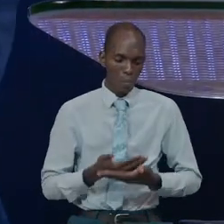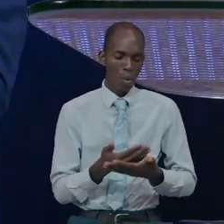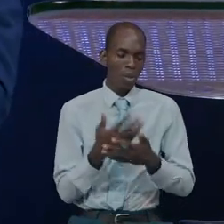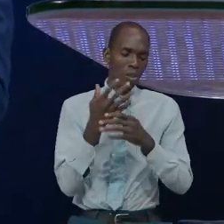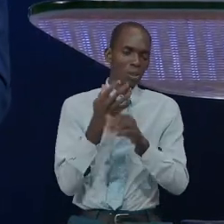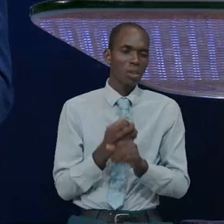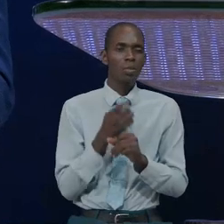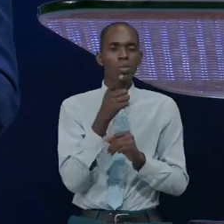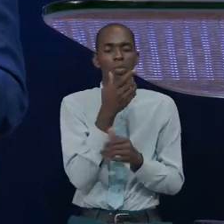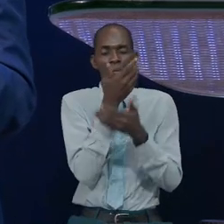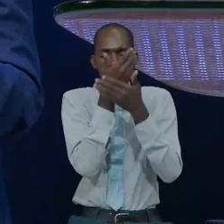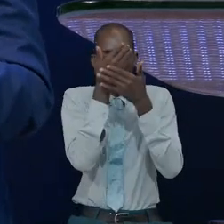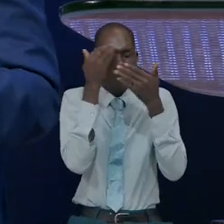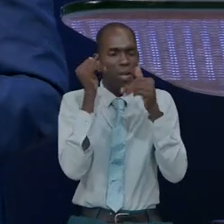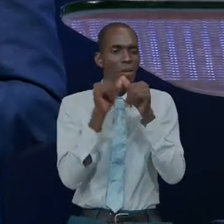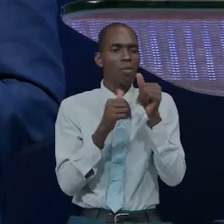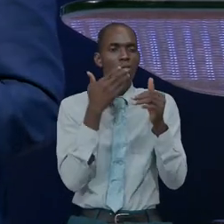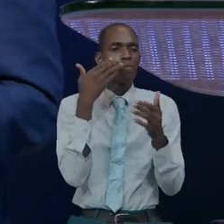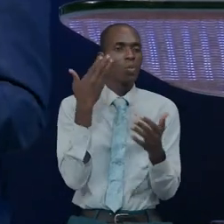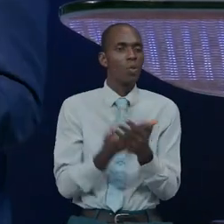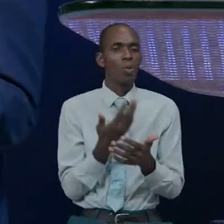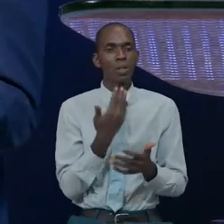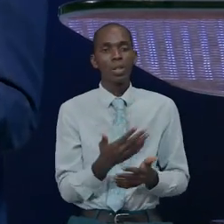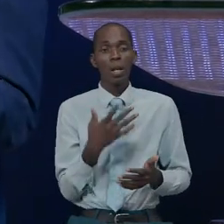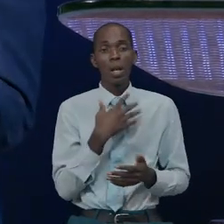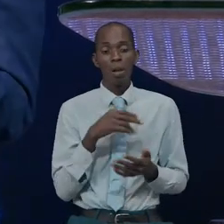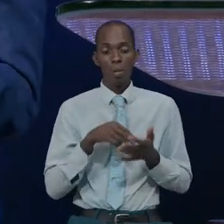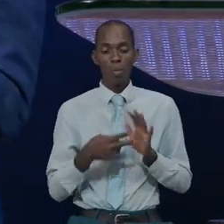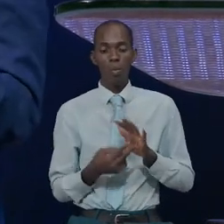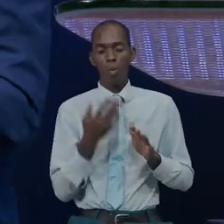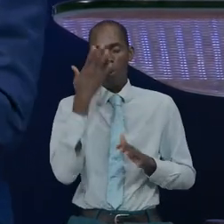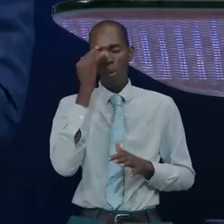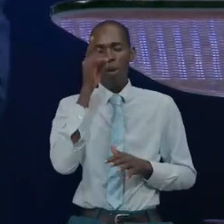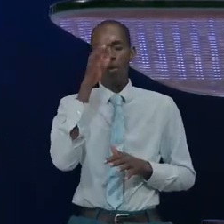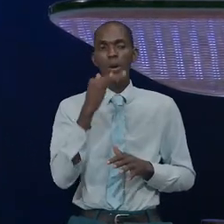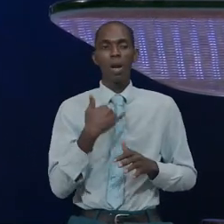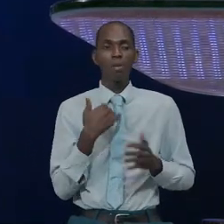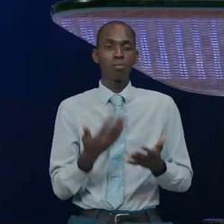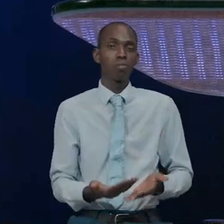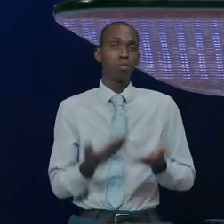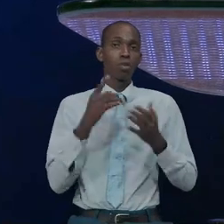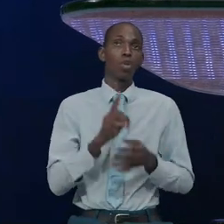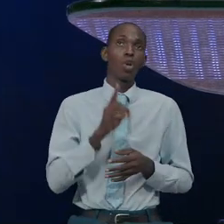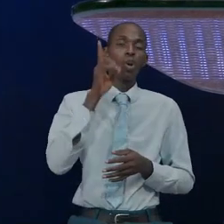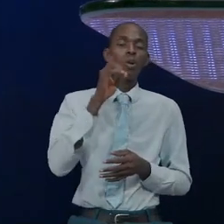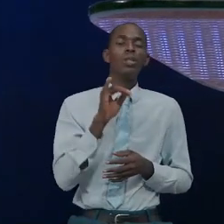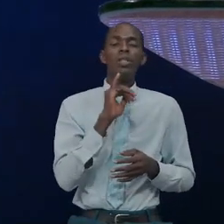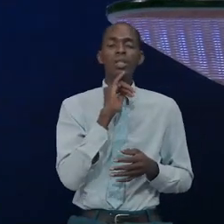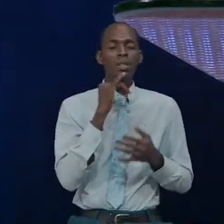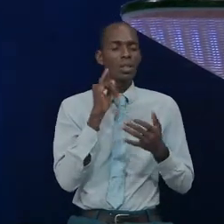you forget every good thing and the purpose why God has raised you up. And you are now